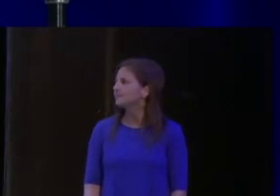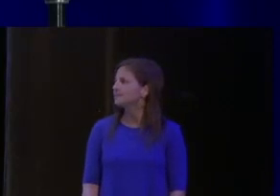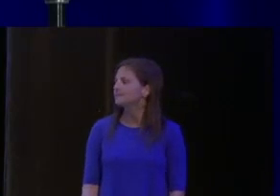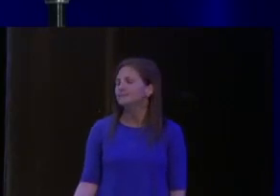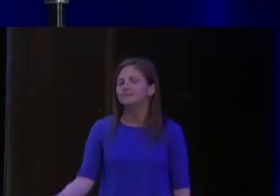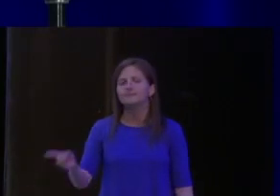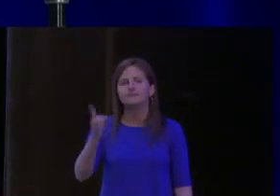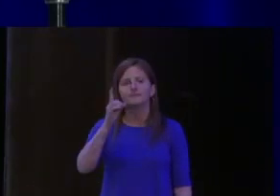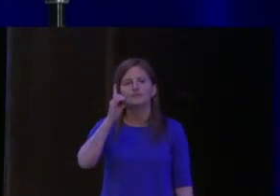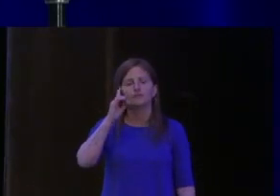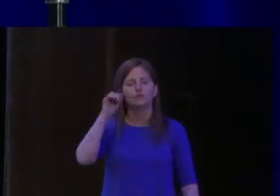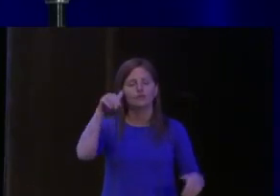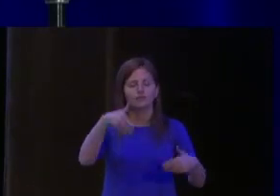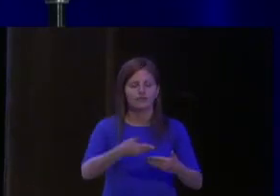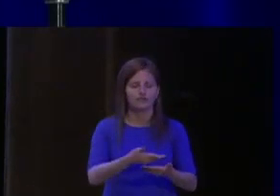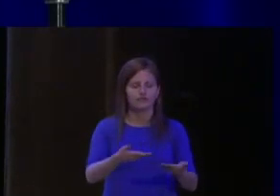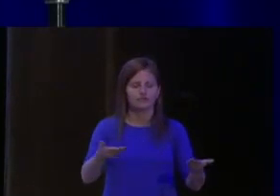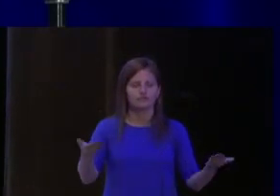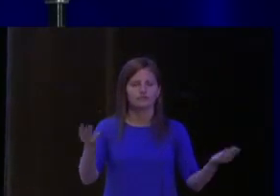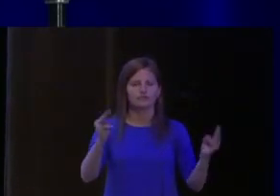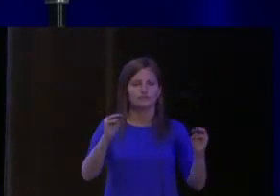in this miracle,